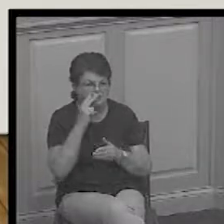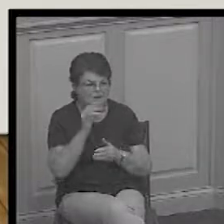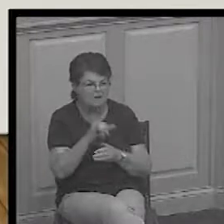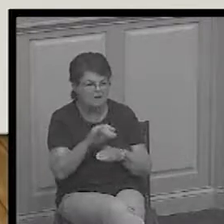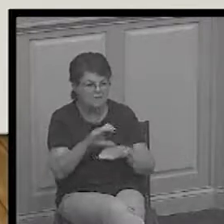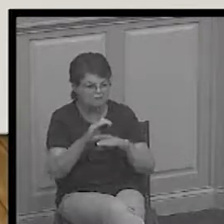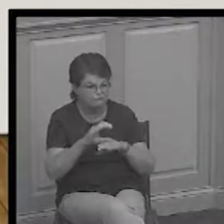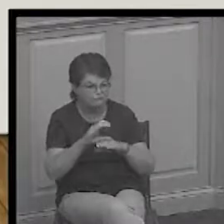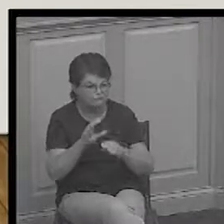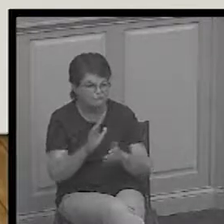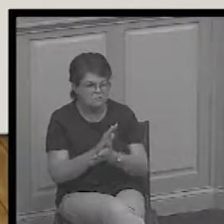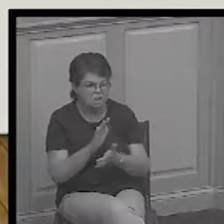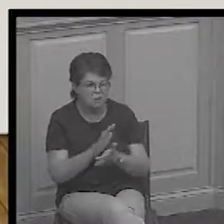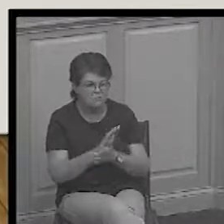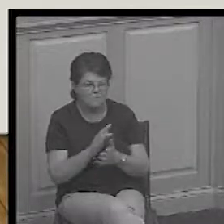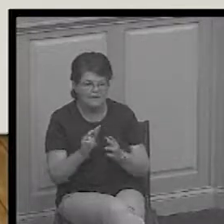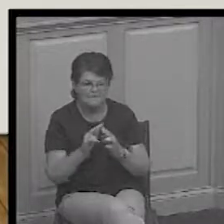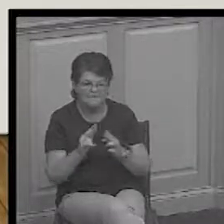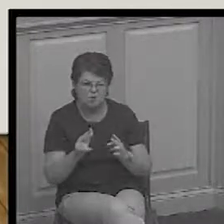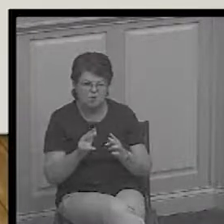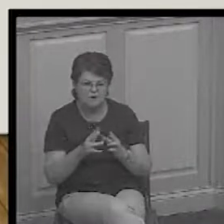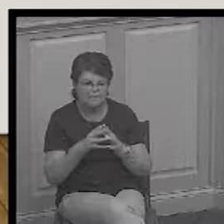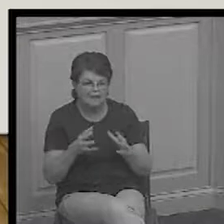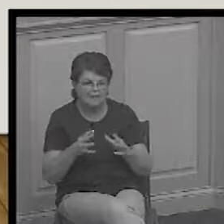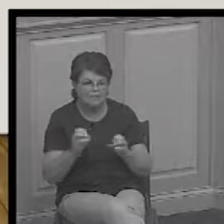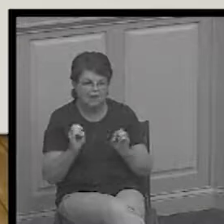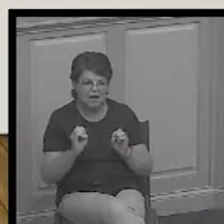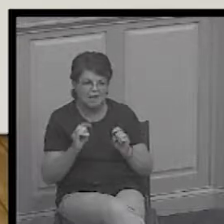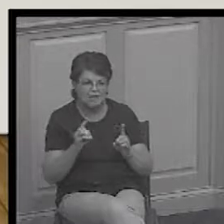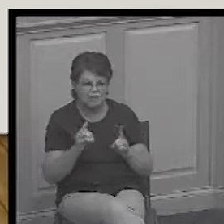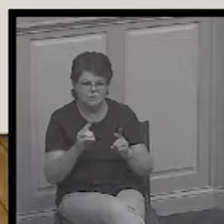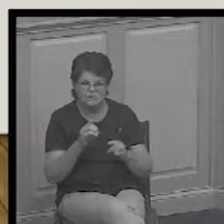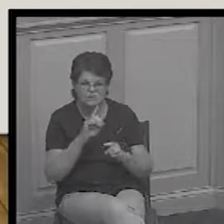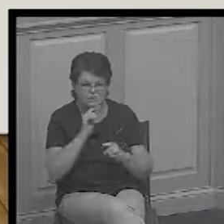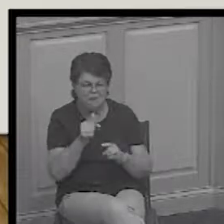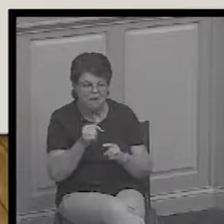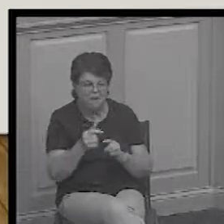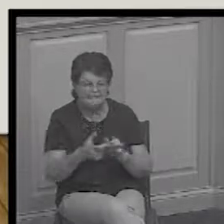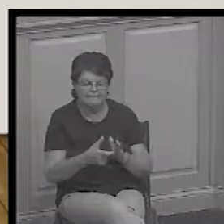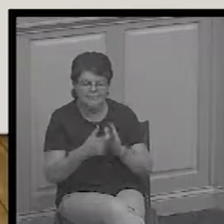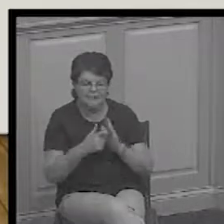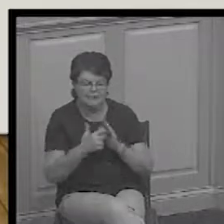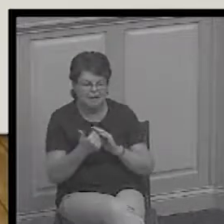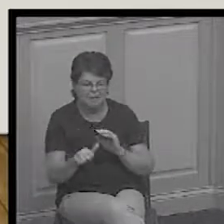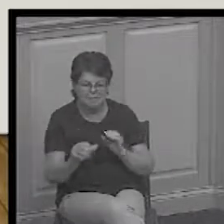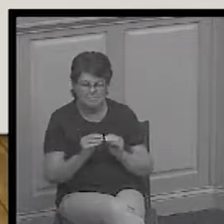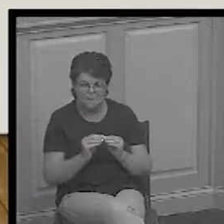document, and we'll touch on this. It's very much an educational piece. It's not a mandate anymore.